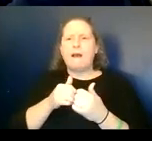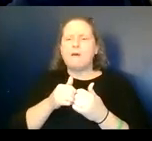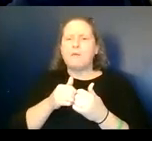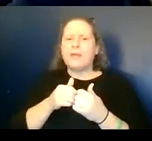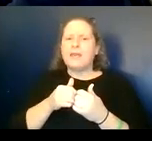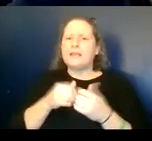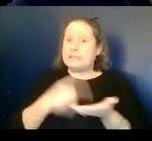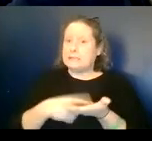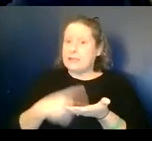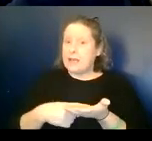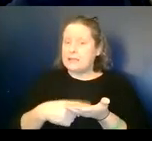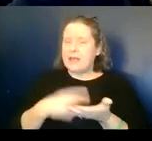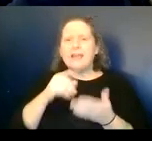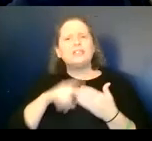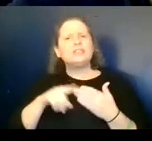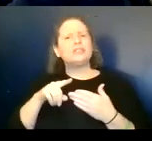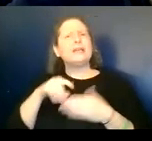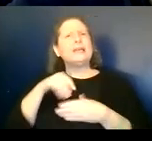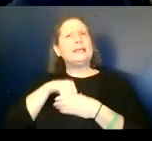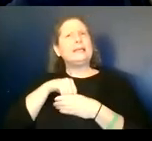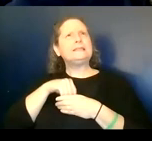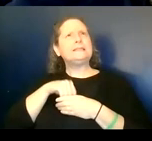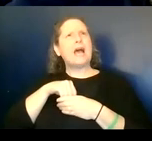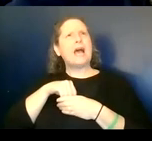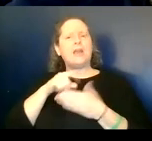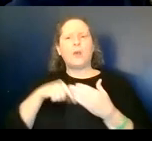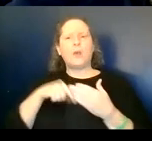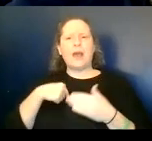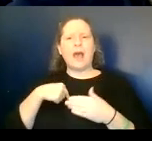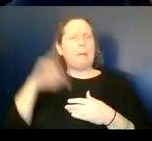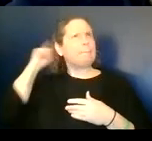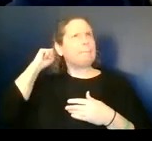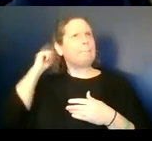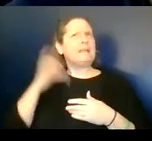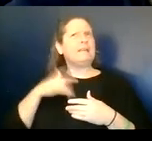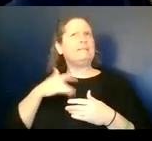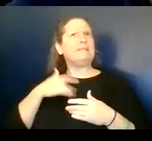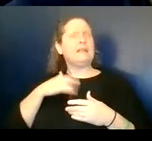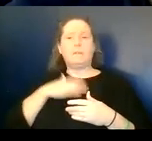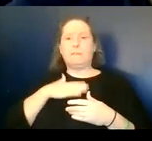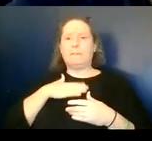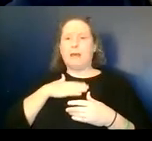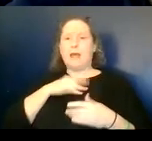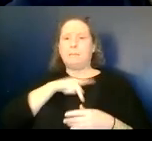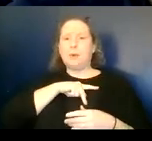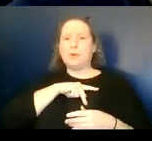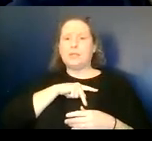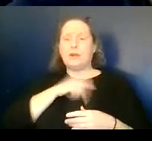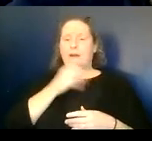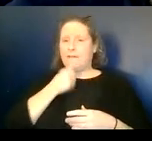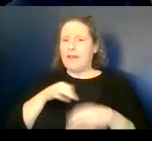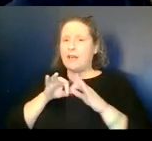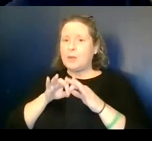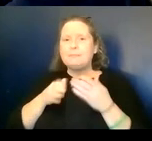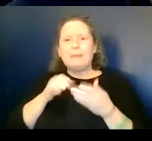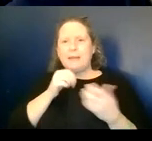internal biases about what we're bringing to the table, right? Our own personal values that may not align with many of the